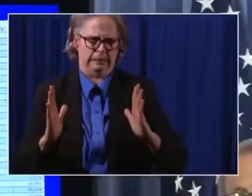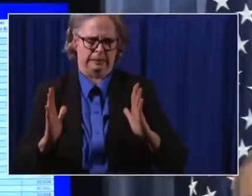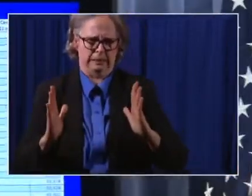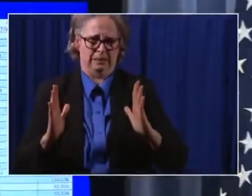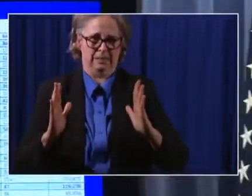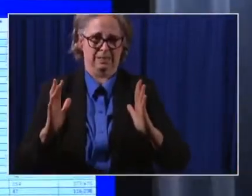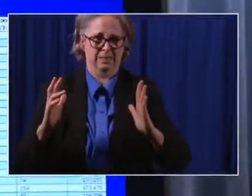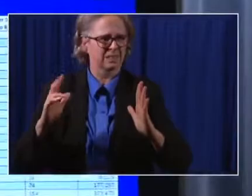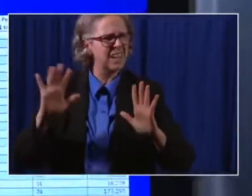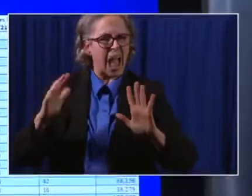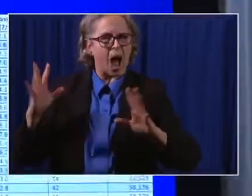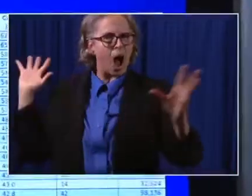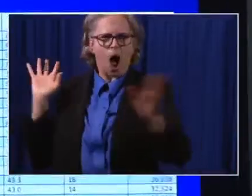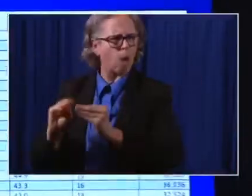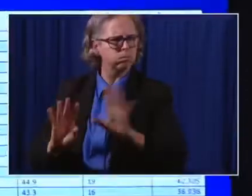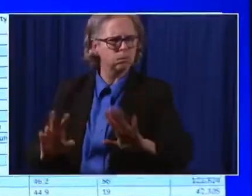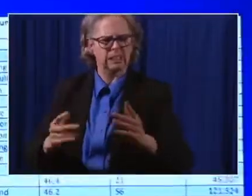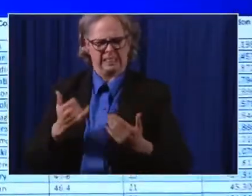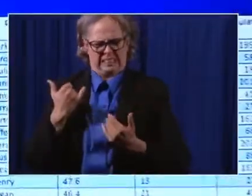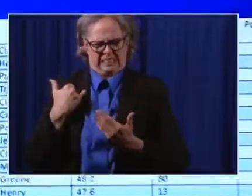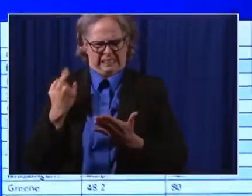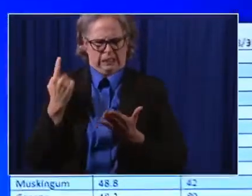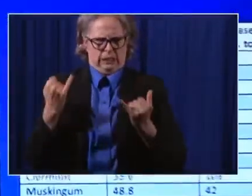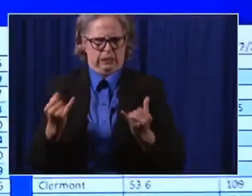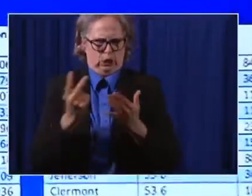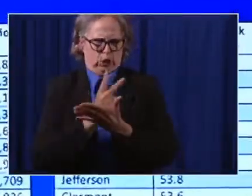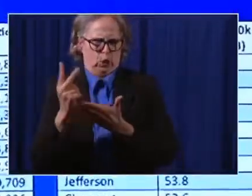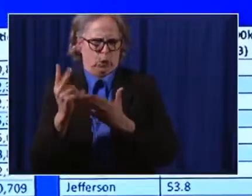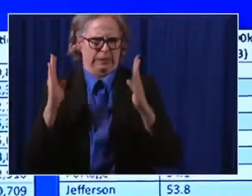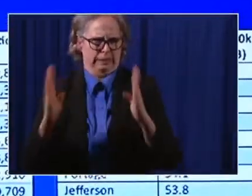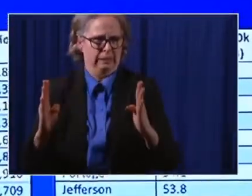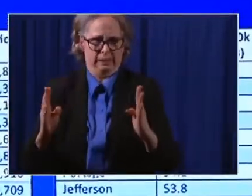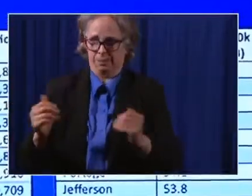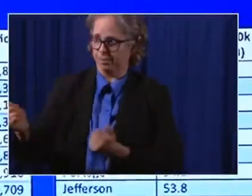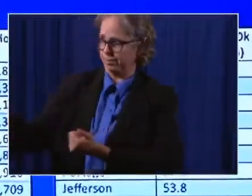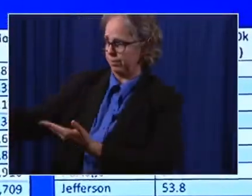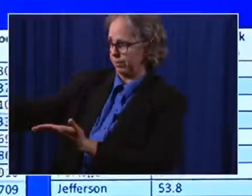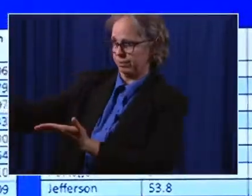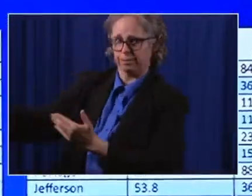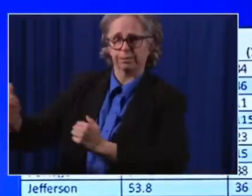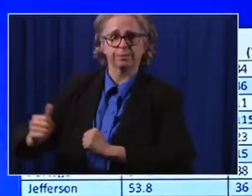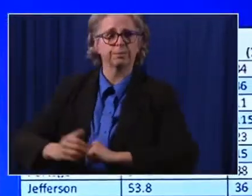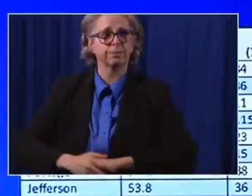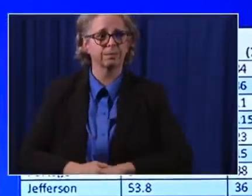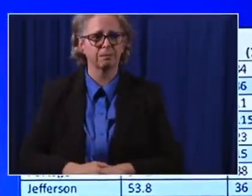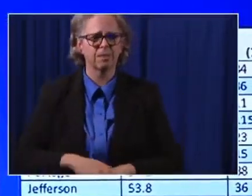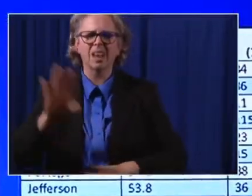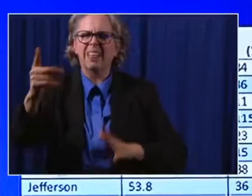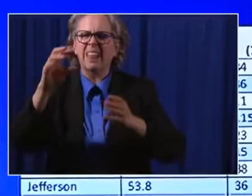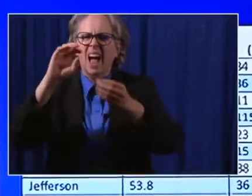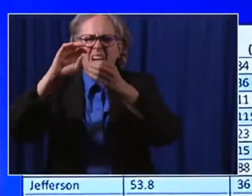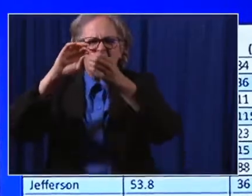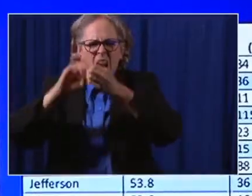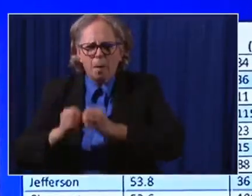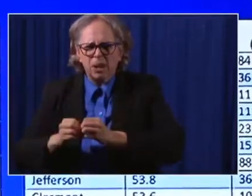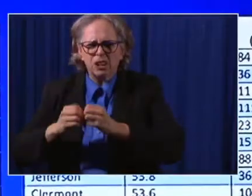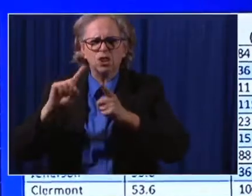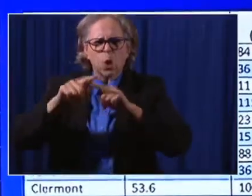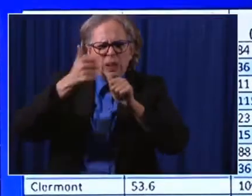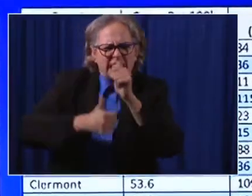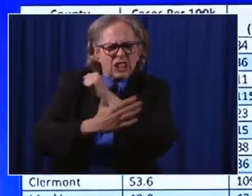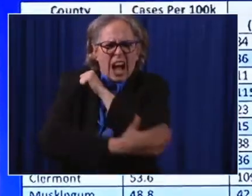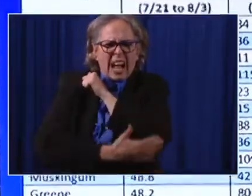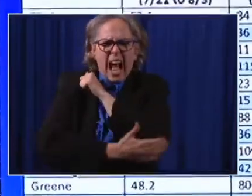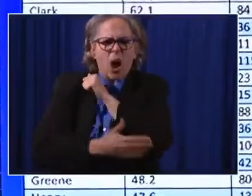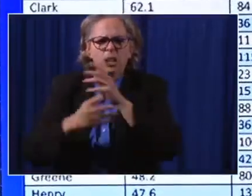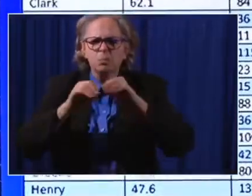back. It is one way of looking at how community spread is in that particular